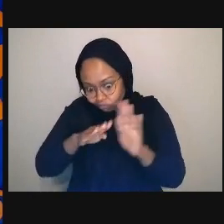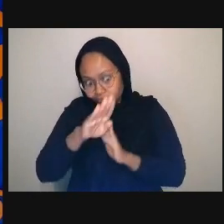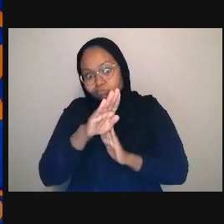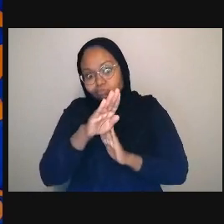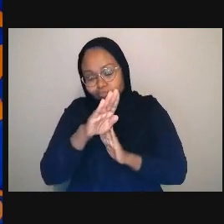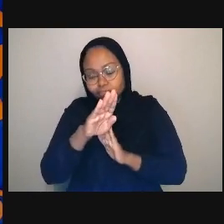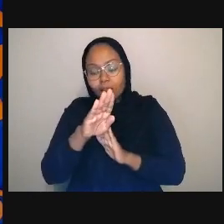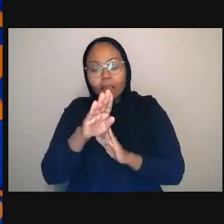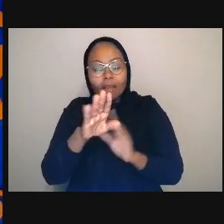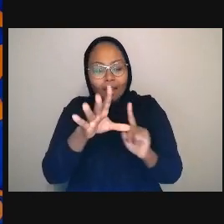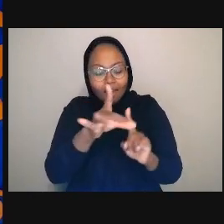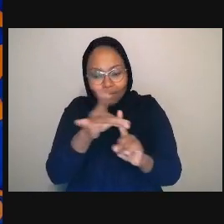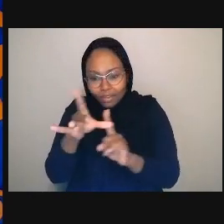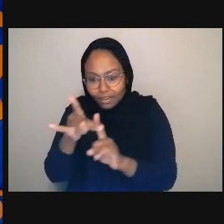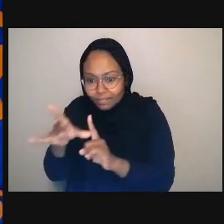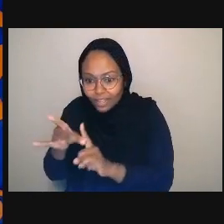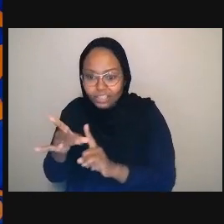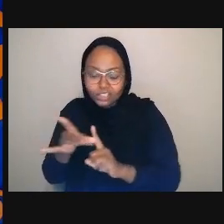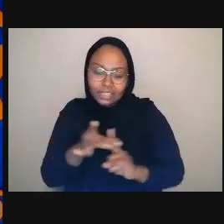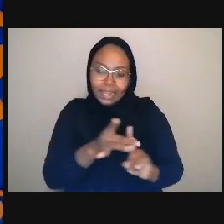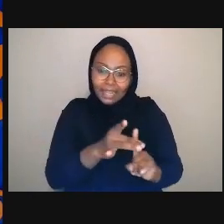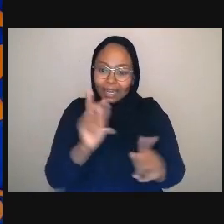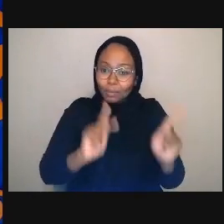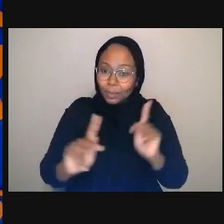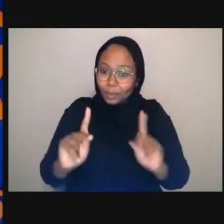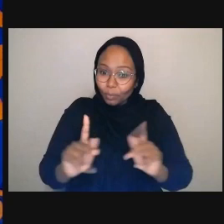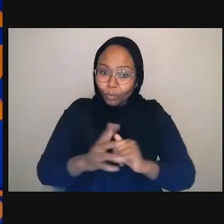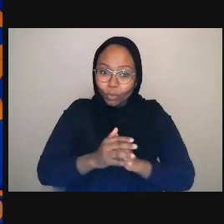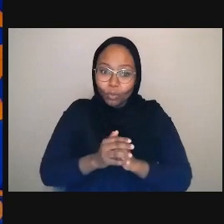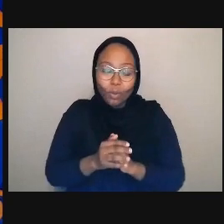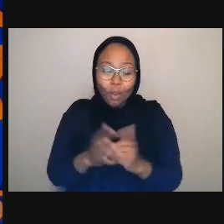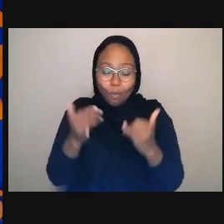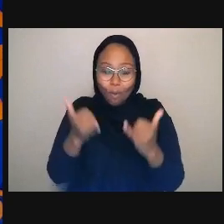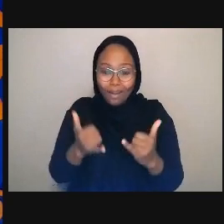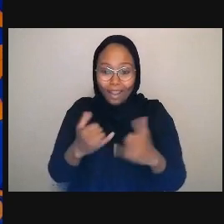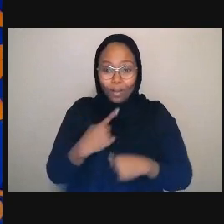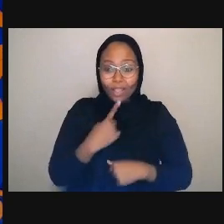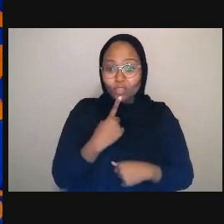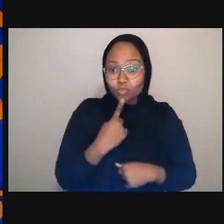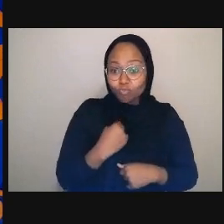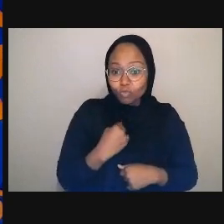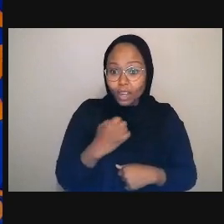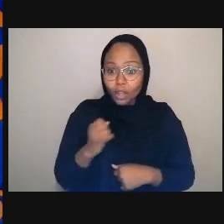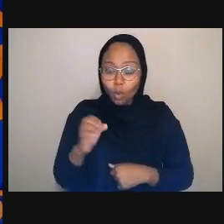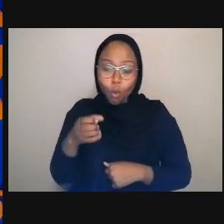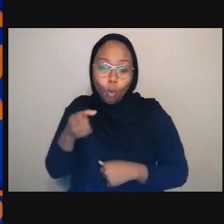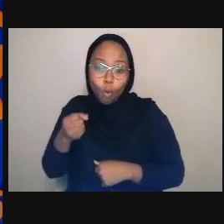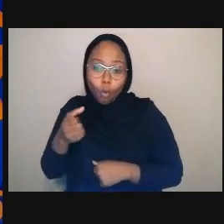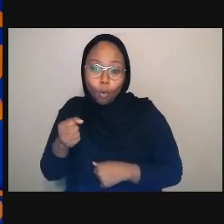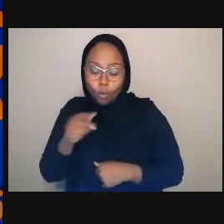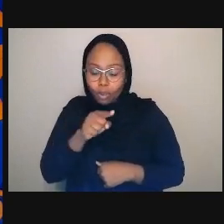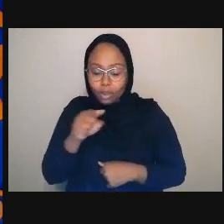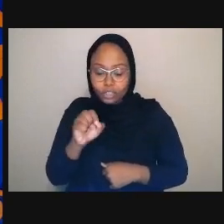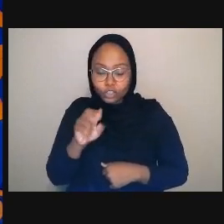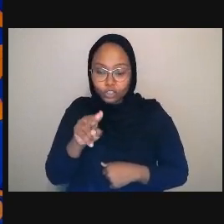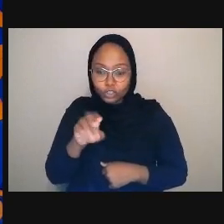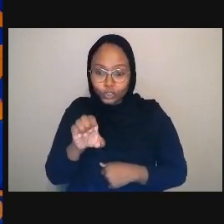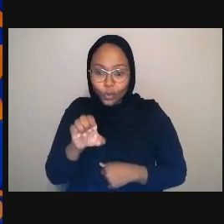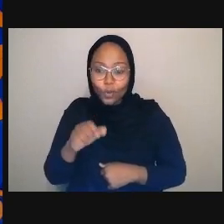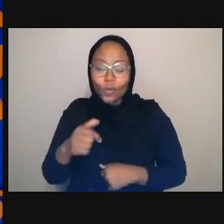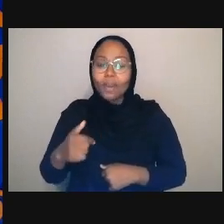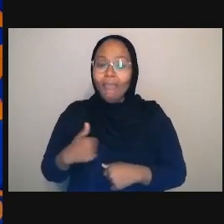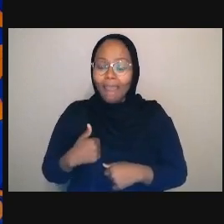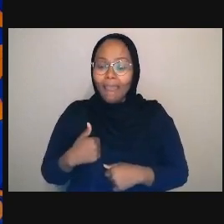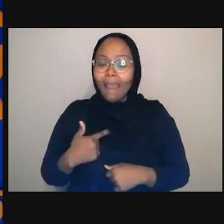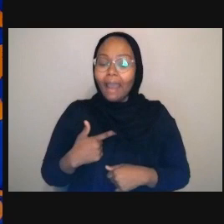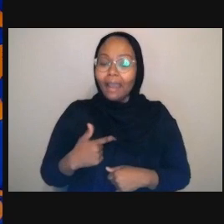entire country with few exceptions, being in the red or orange zone of transmission, I am very much in favor